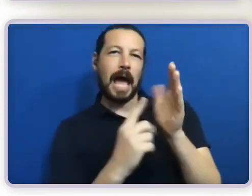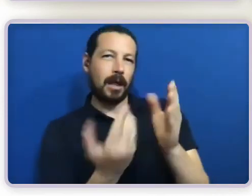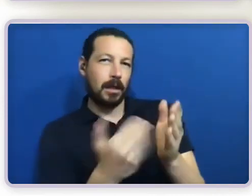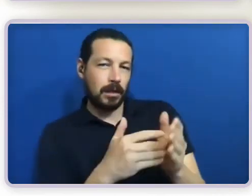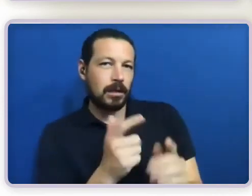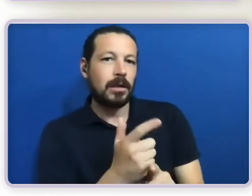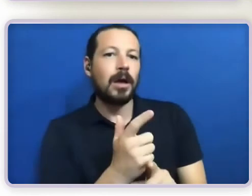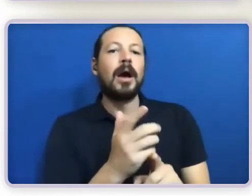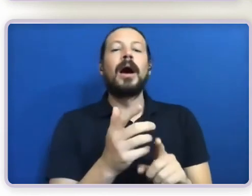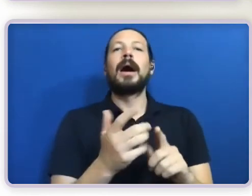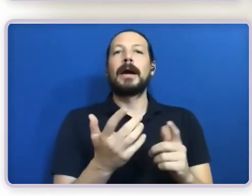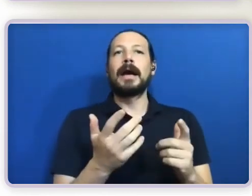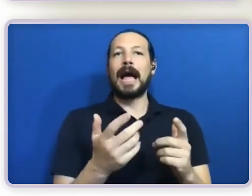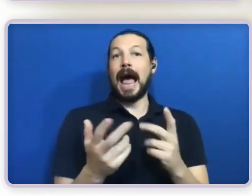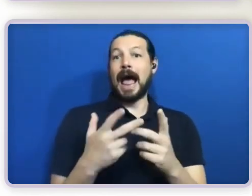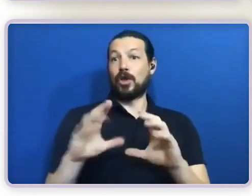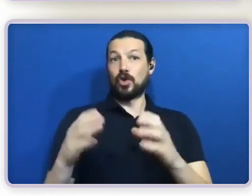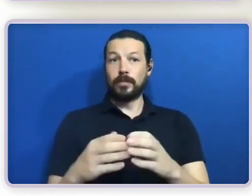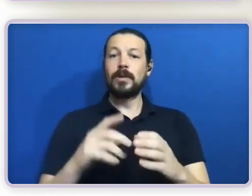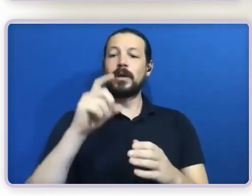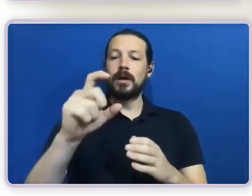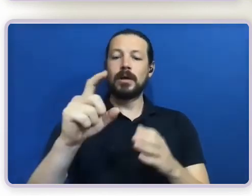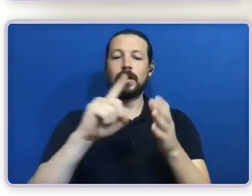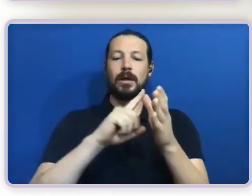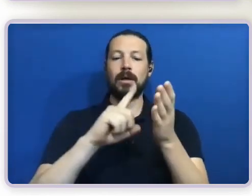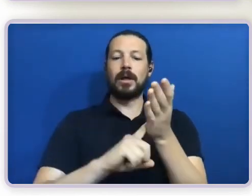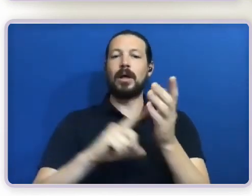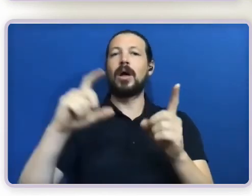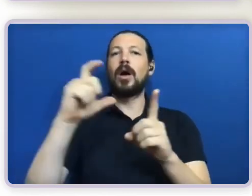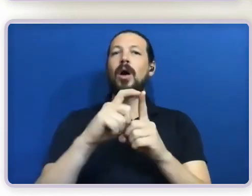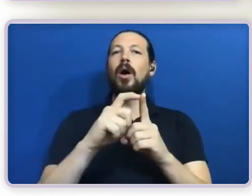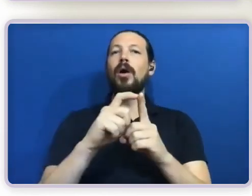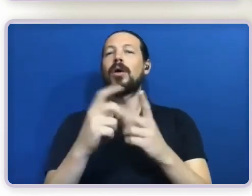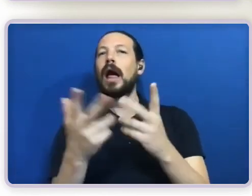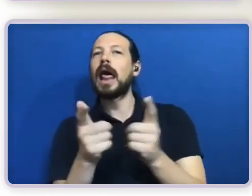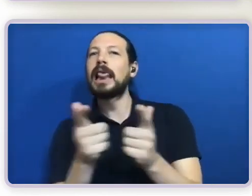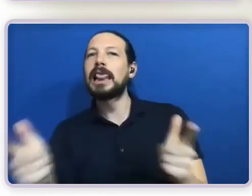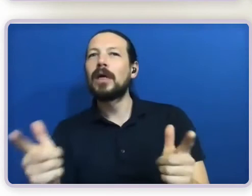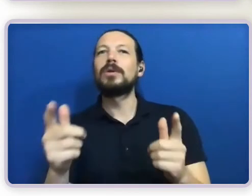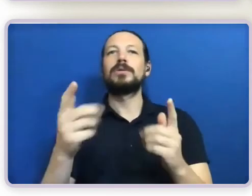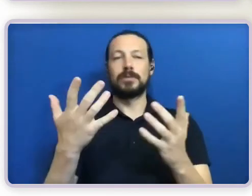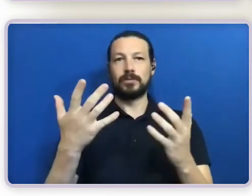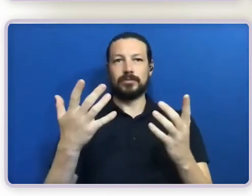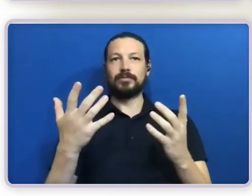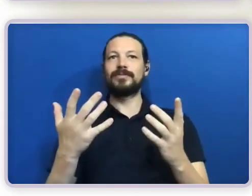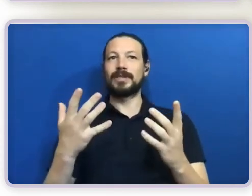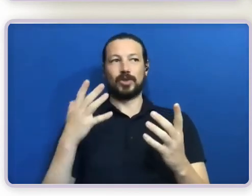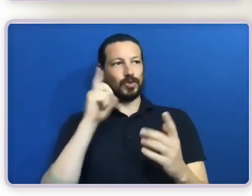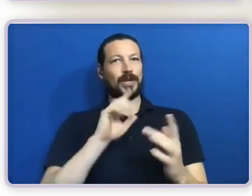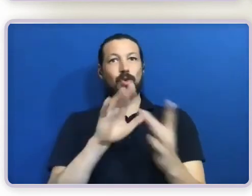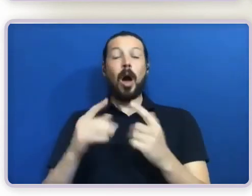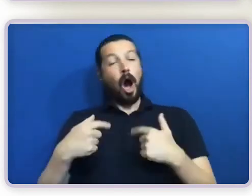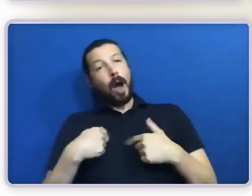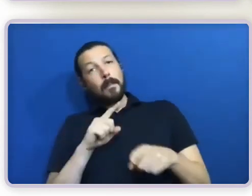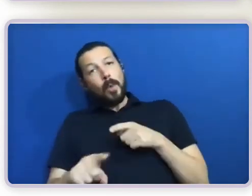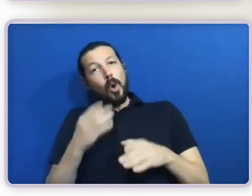with is people from culturally and linguistically diverse backgrounds. Not myself so much. I'm just working with Aboriginal and Torres